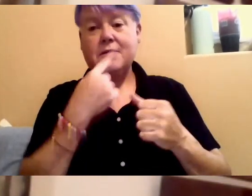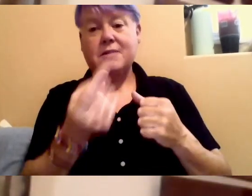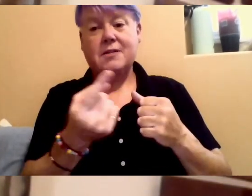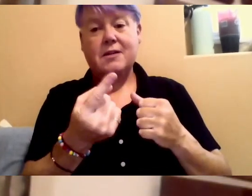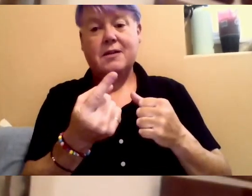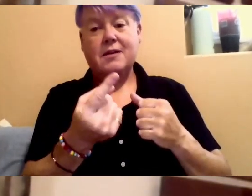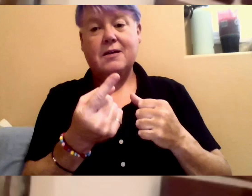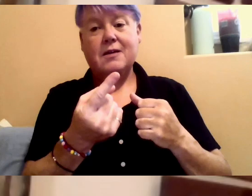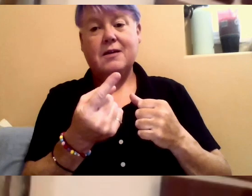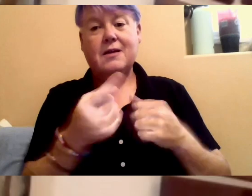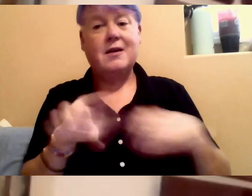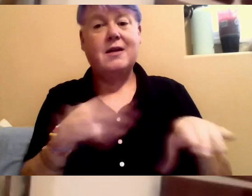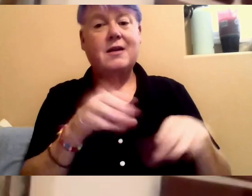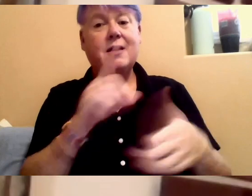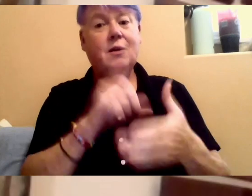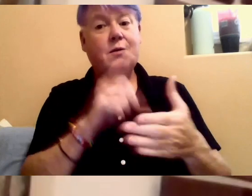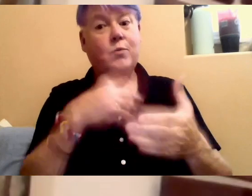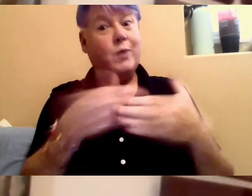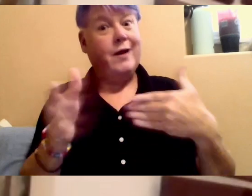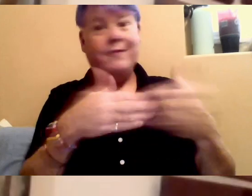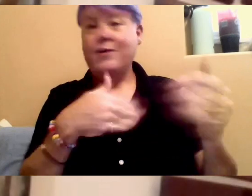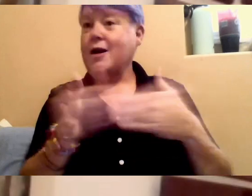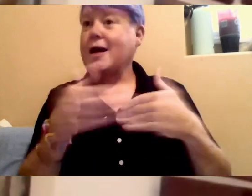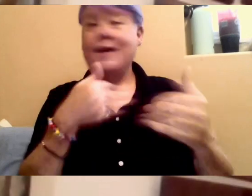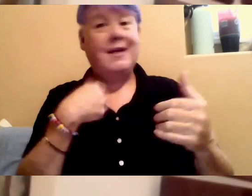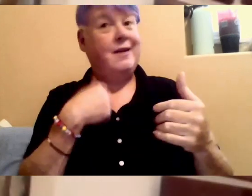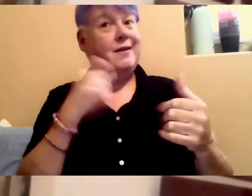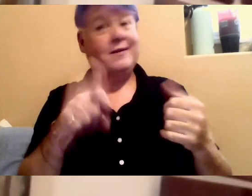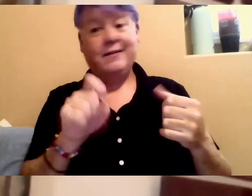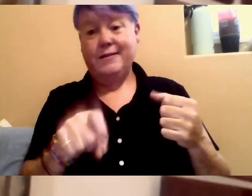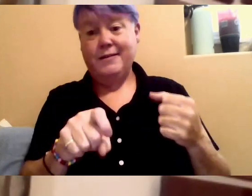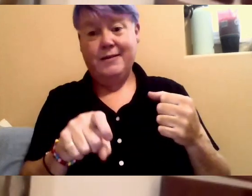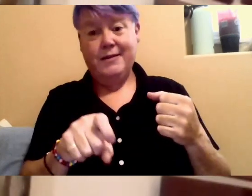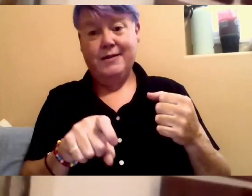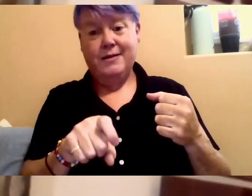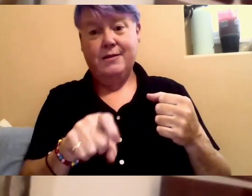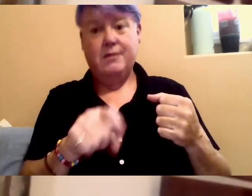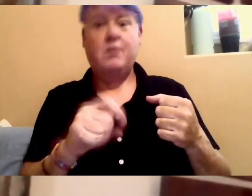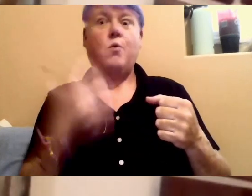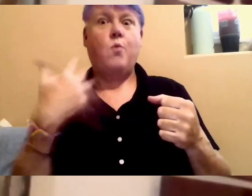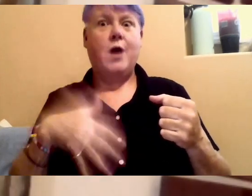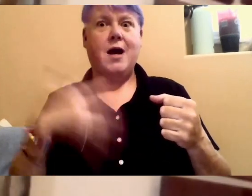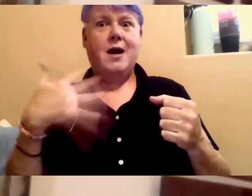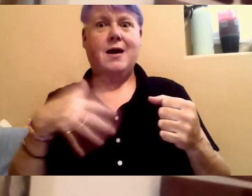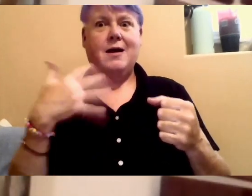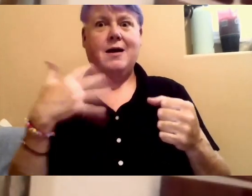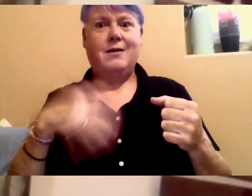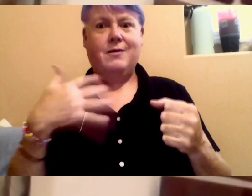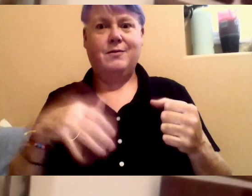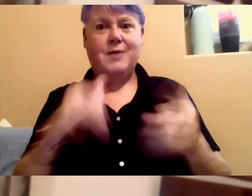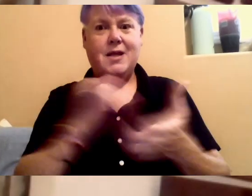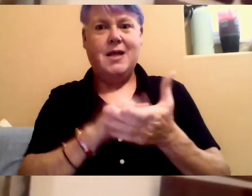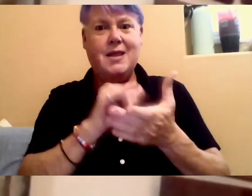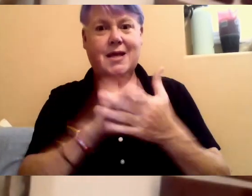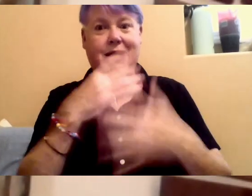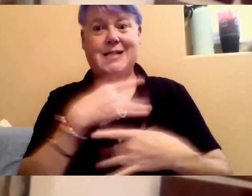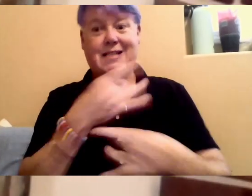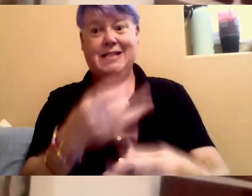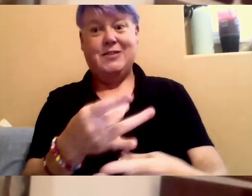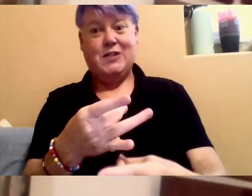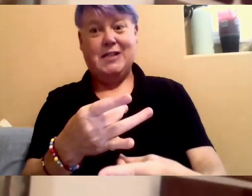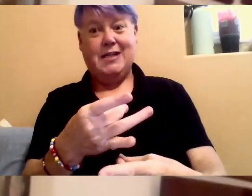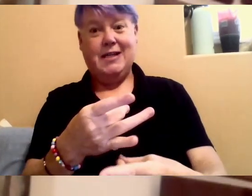I did whatever it took. And I thought, wow, that's really interesting.